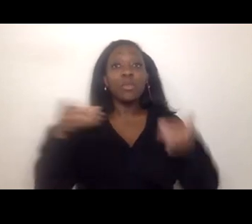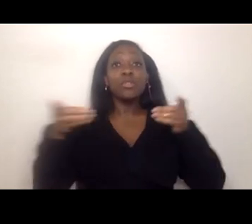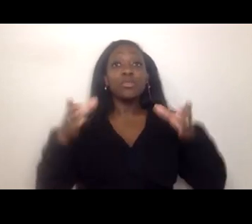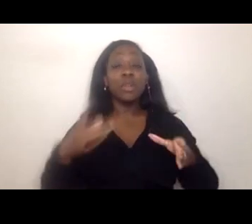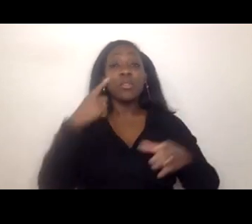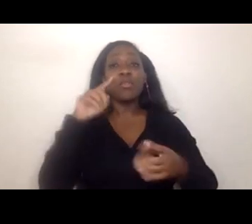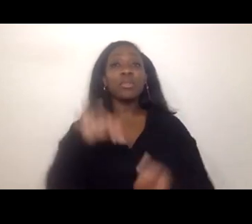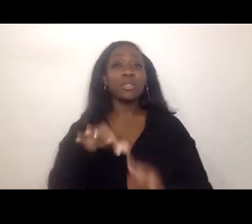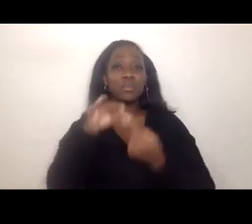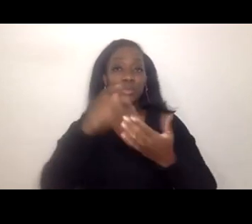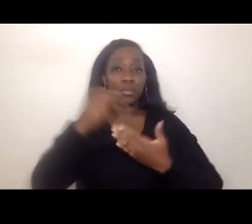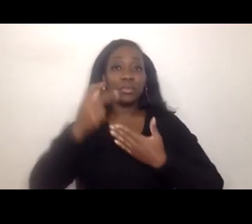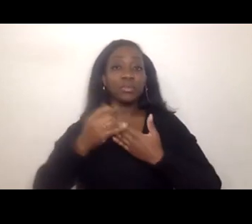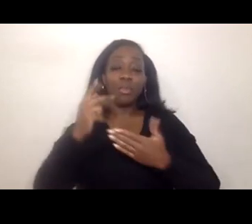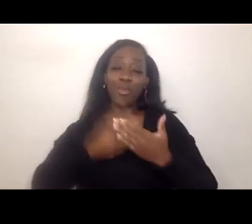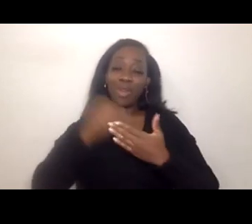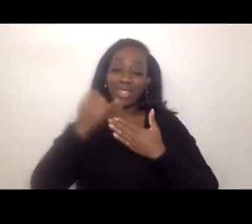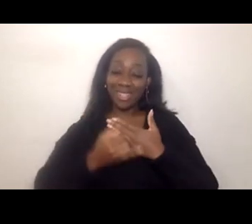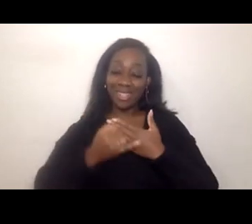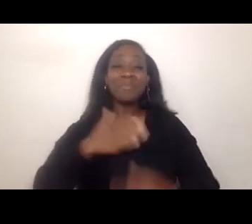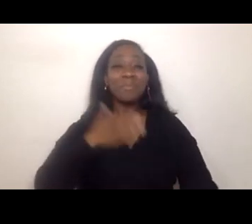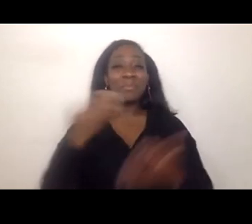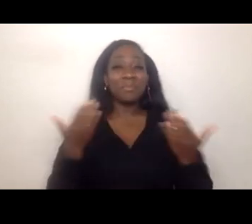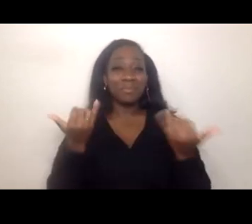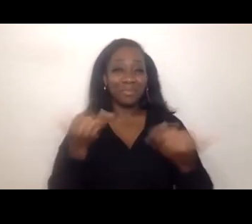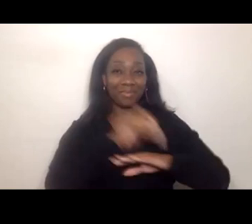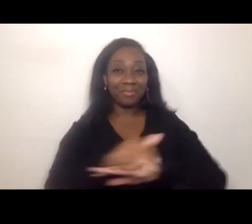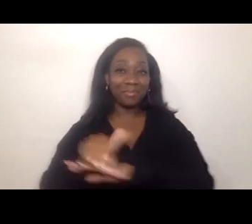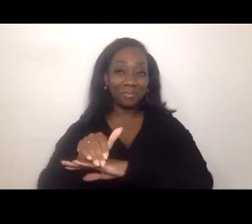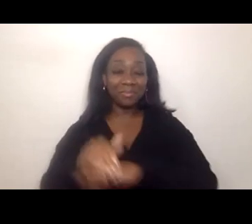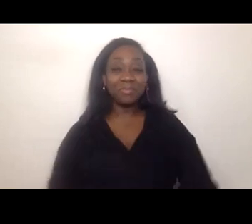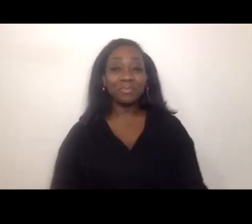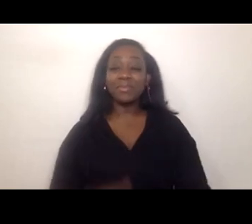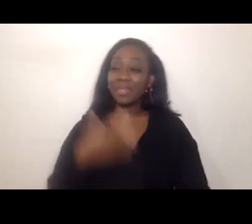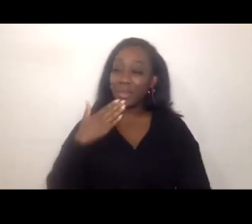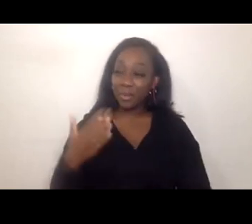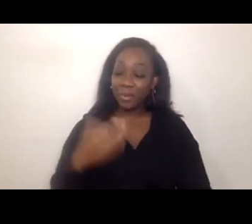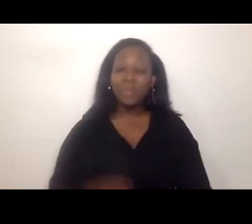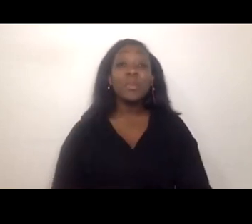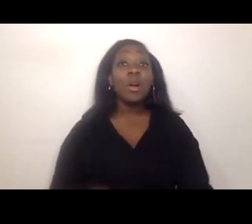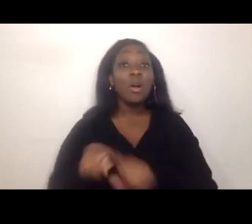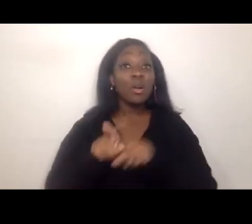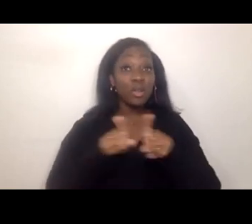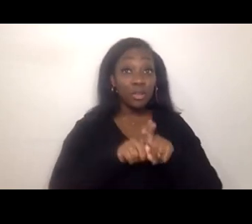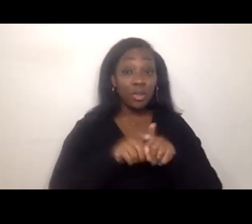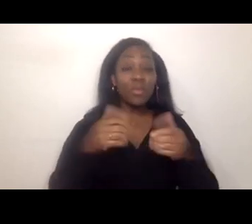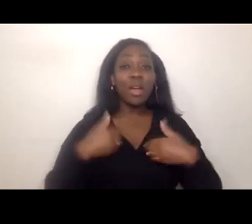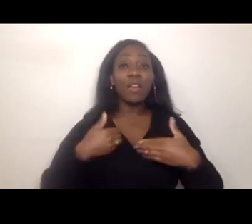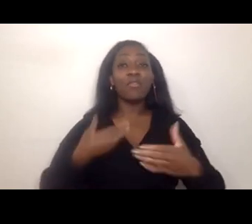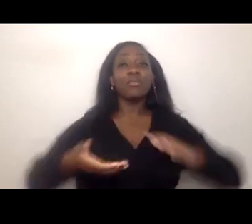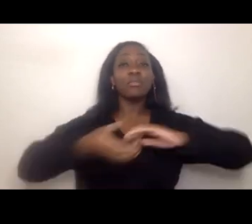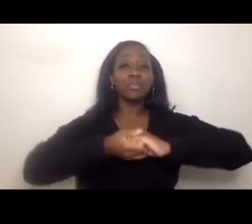Special Projects, and I'm happy to be here this evening. Thank you. Also with us are our partners with